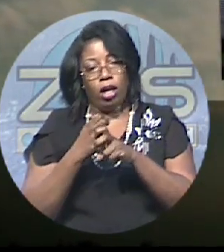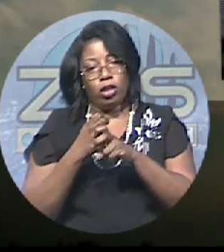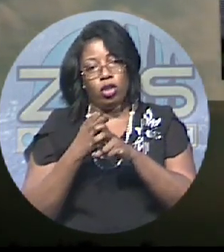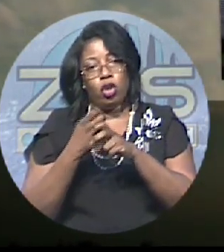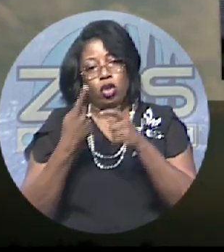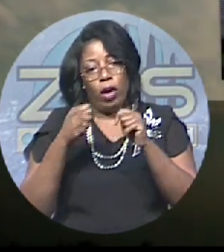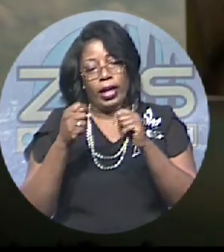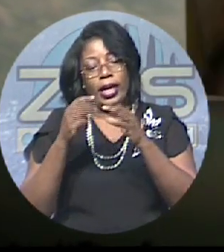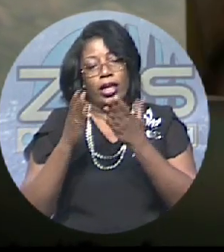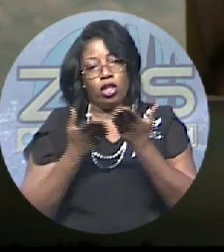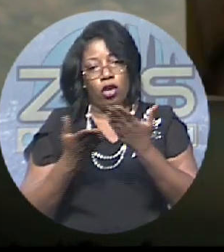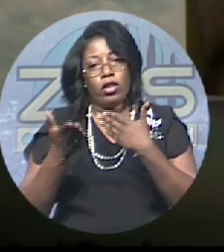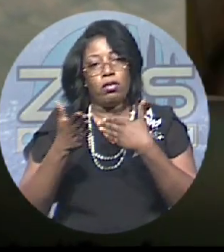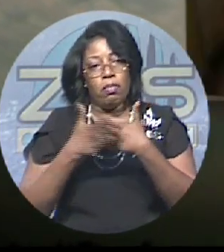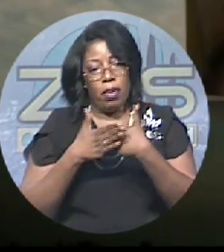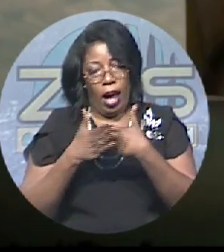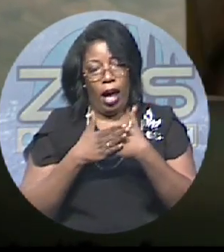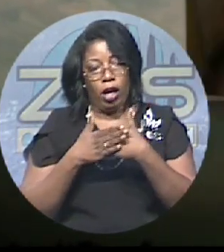services to